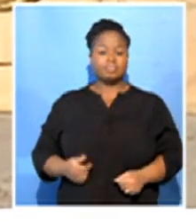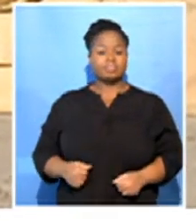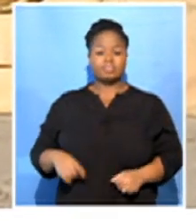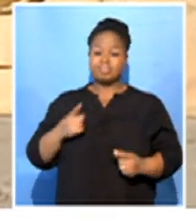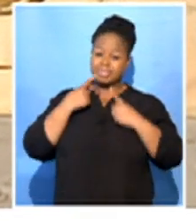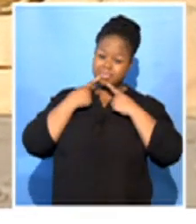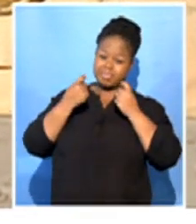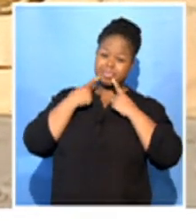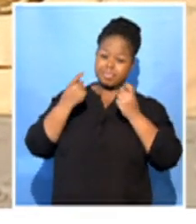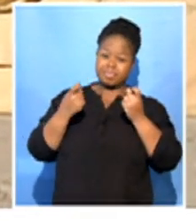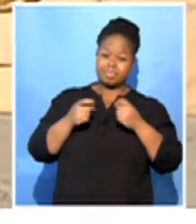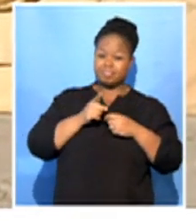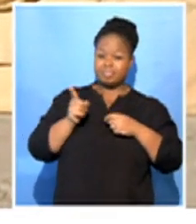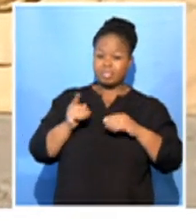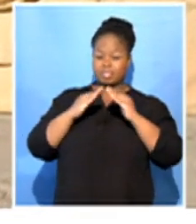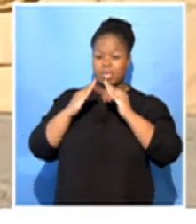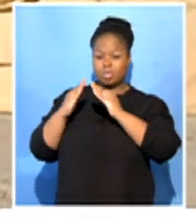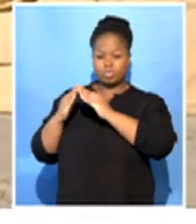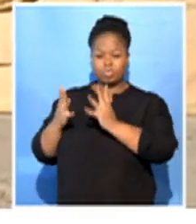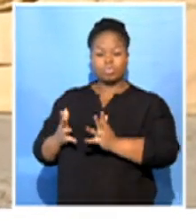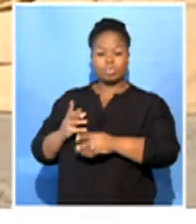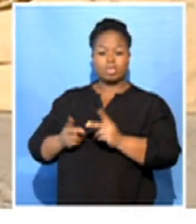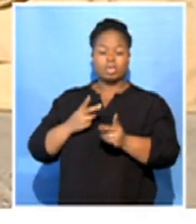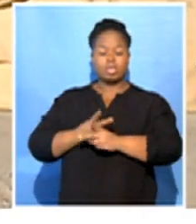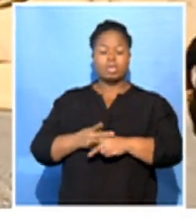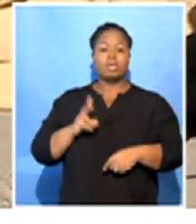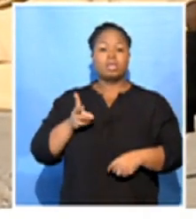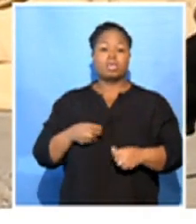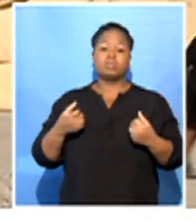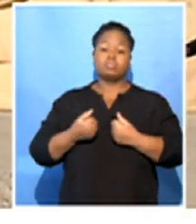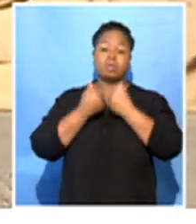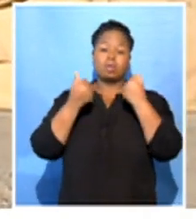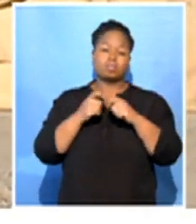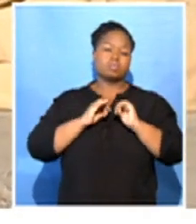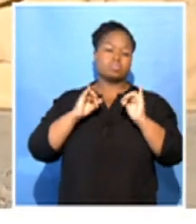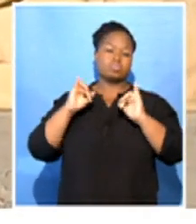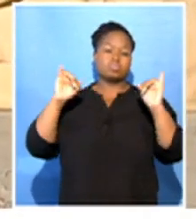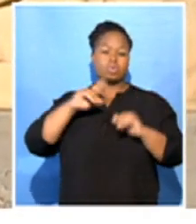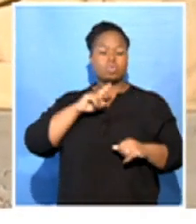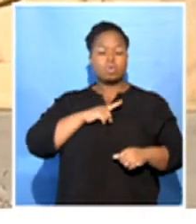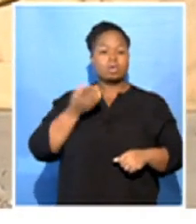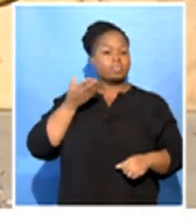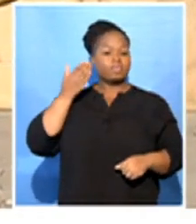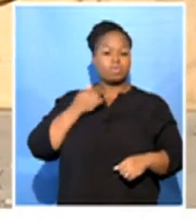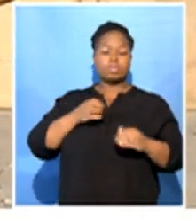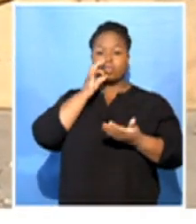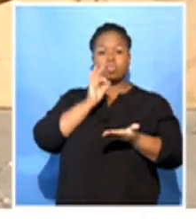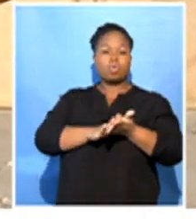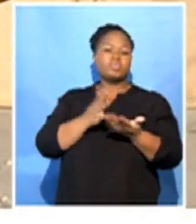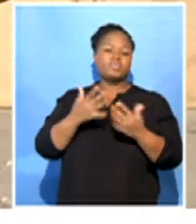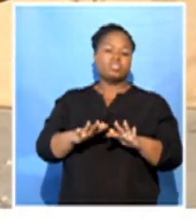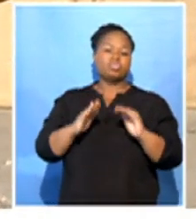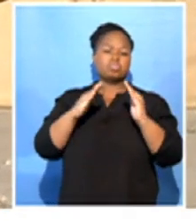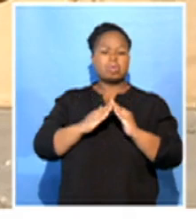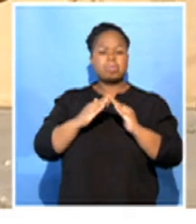them complaining about these houses, what seems to be a major challenge is that there were promised houses in